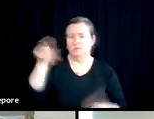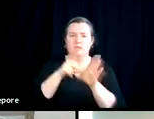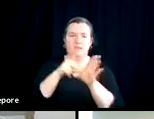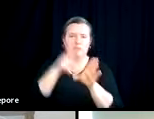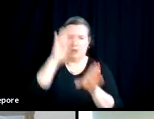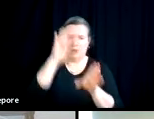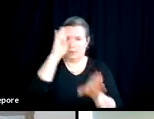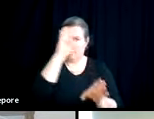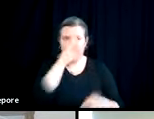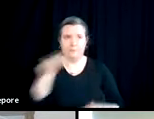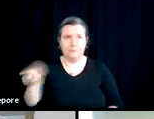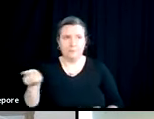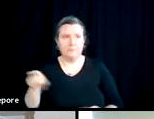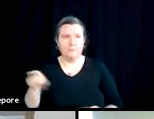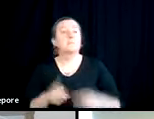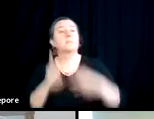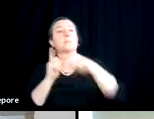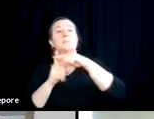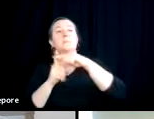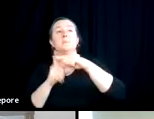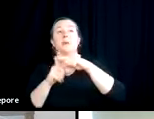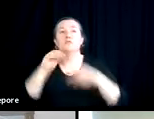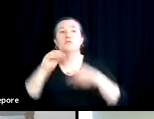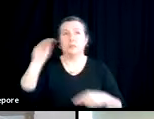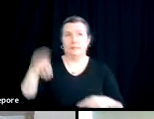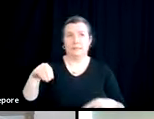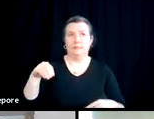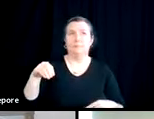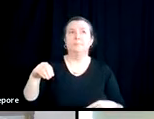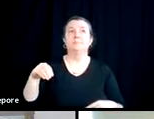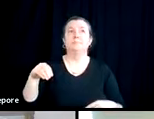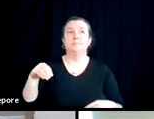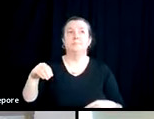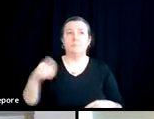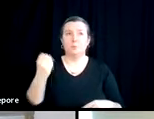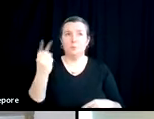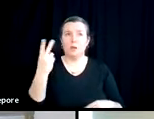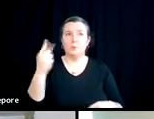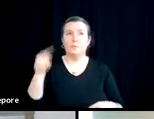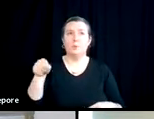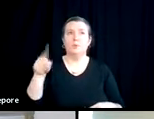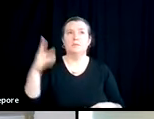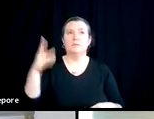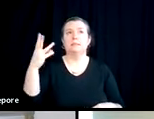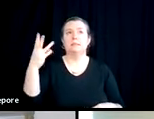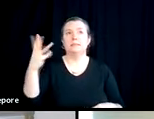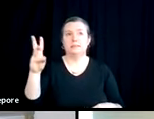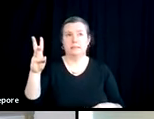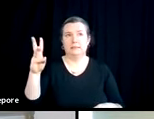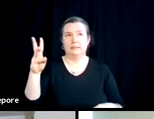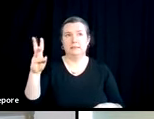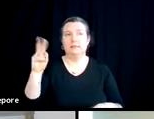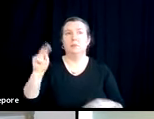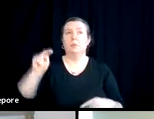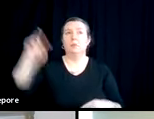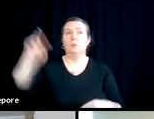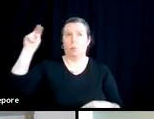Jersey as of February 6th is 12.16%, Northern part of the state